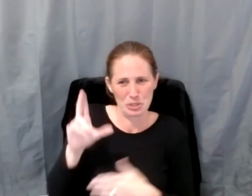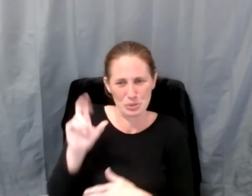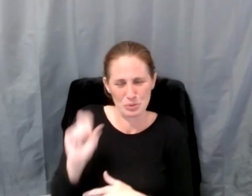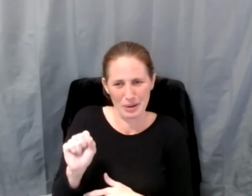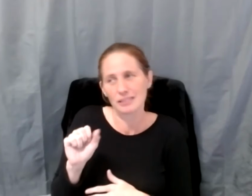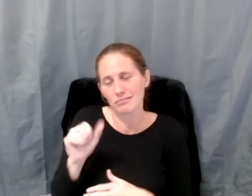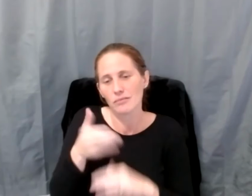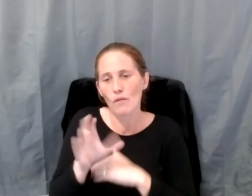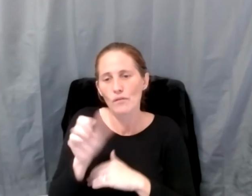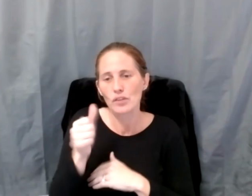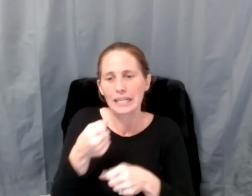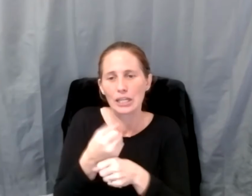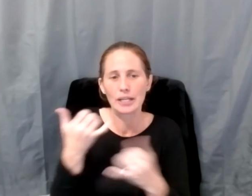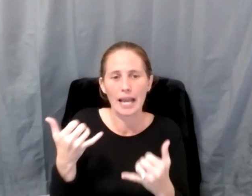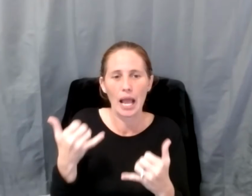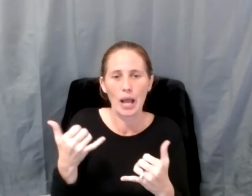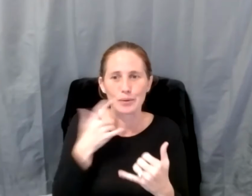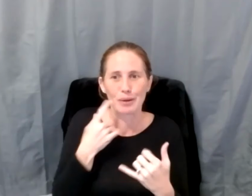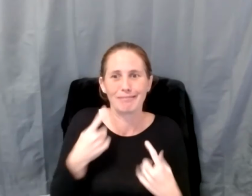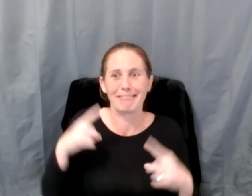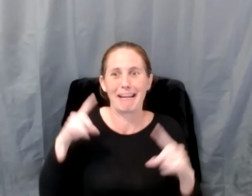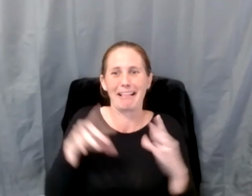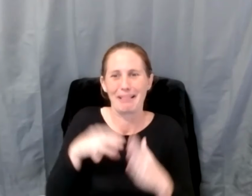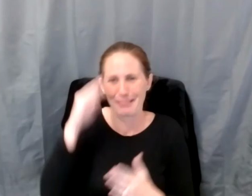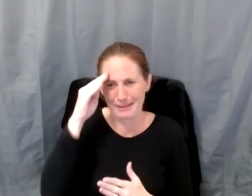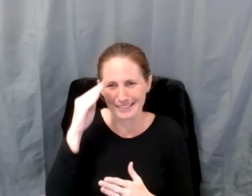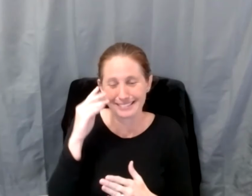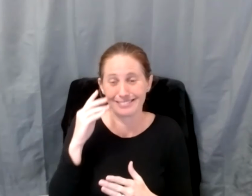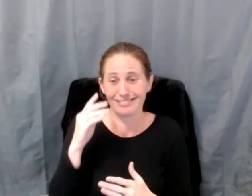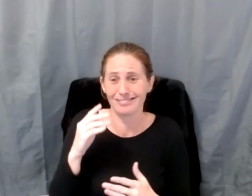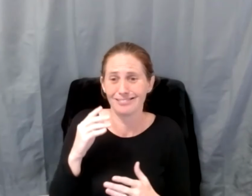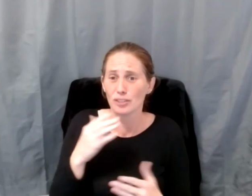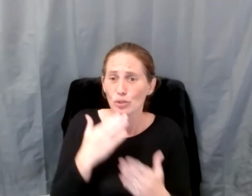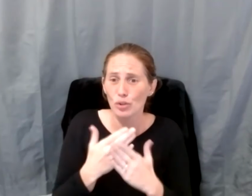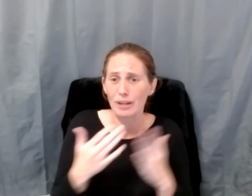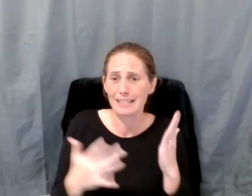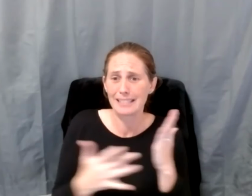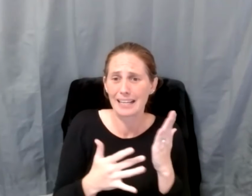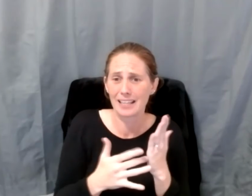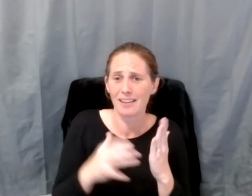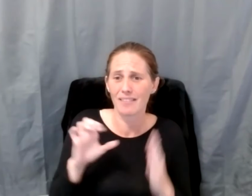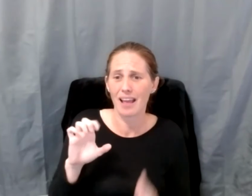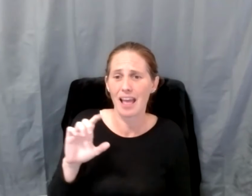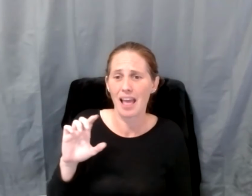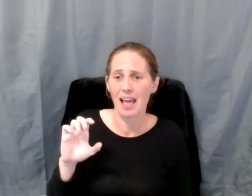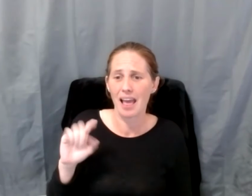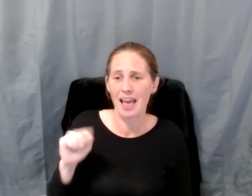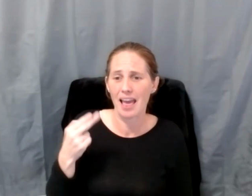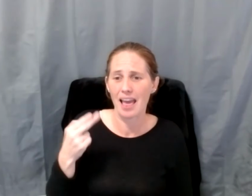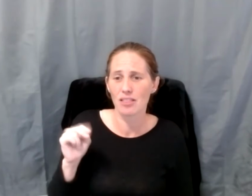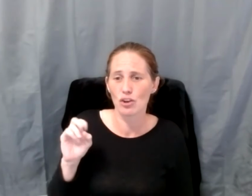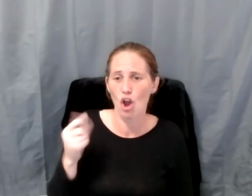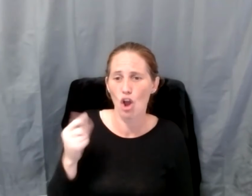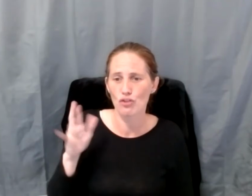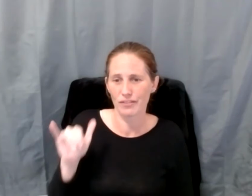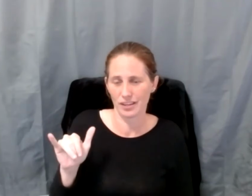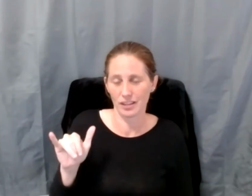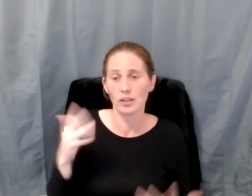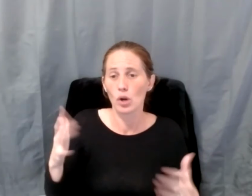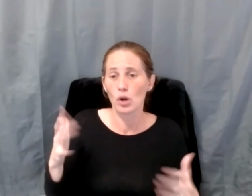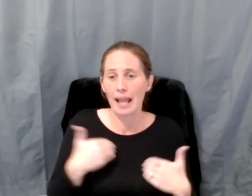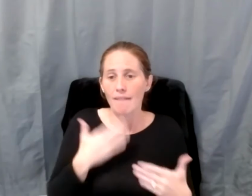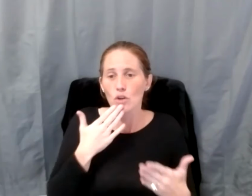now in anthropology department, finally learning some of these really significant techniques of ethnography, but we already have good ethnographies in Mauritius by other, um,